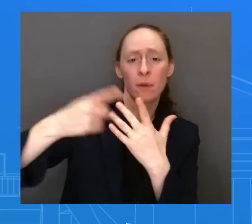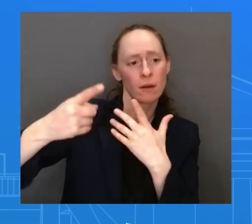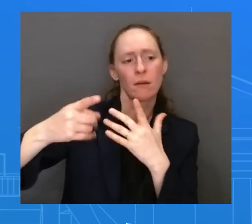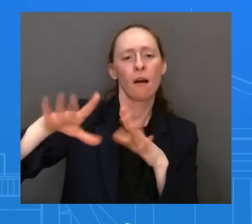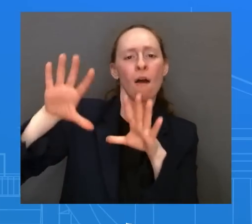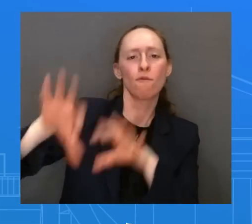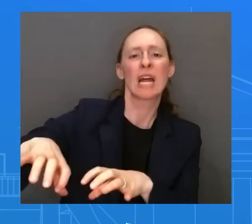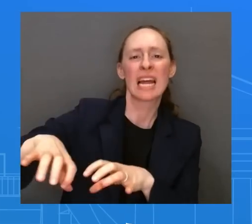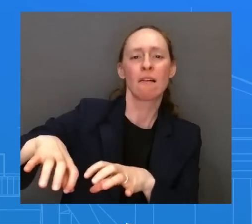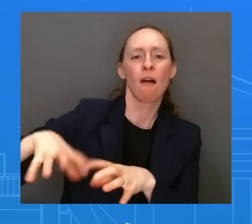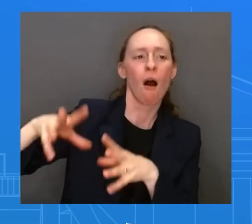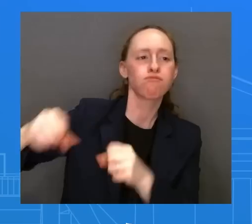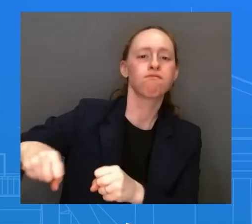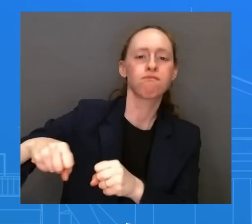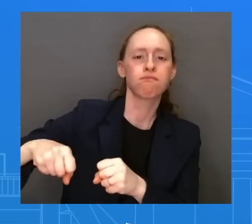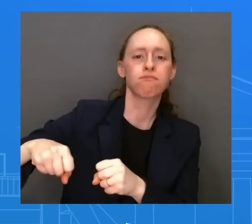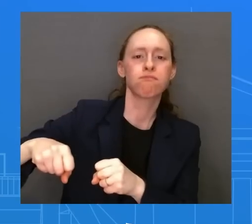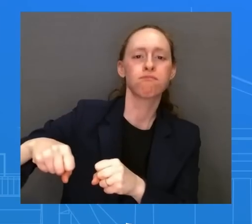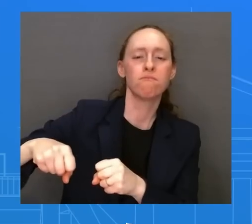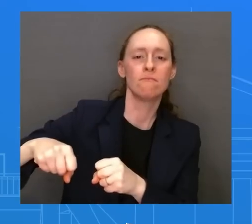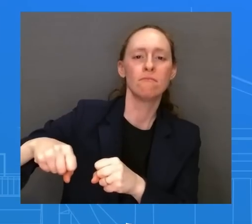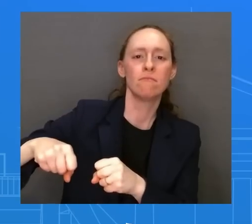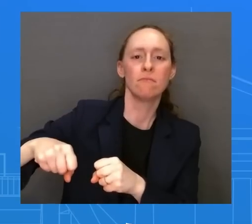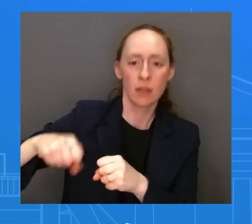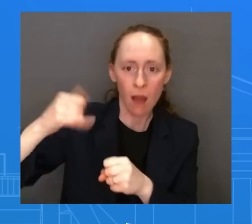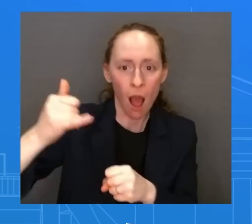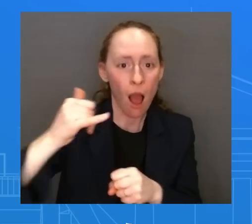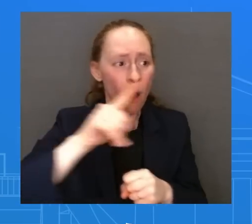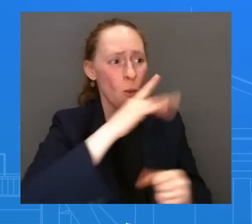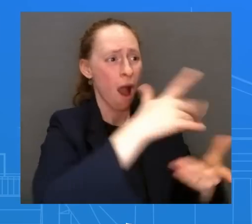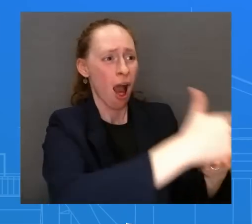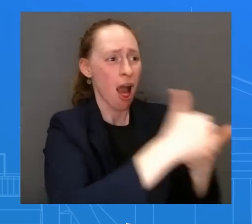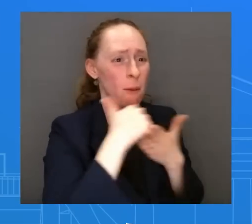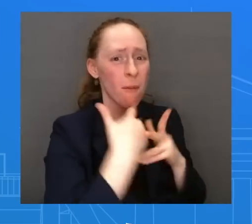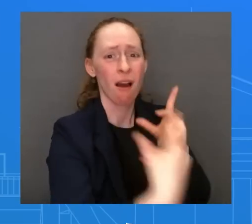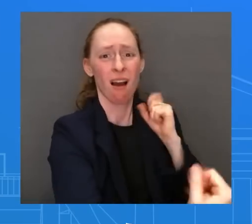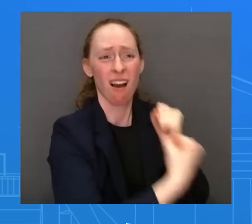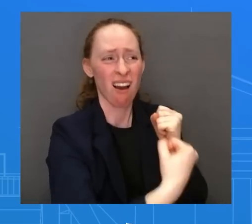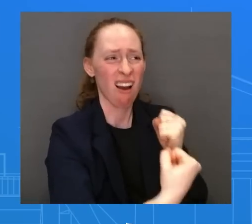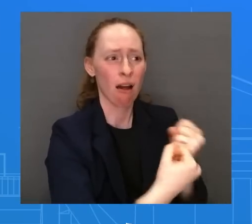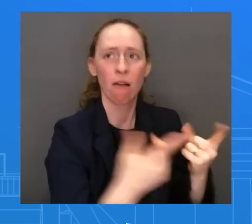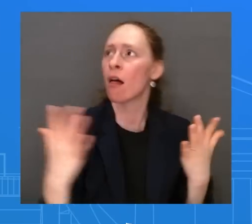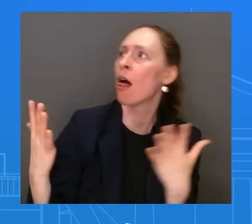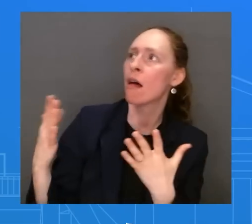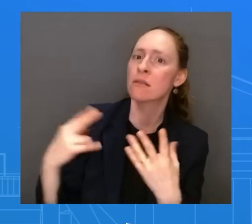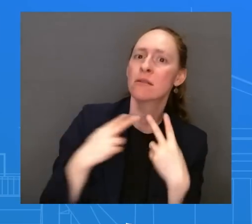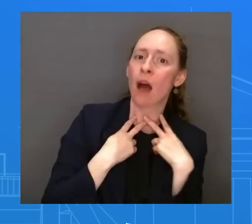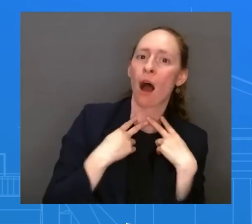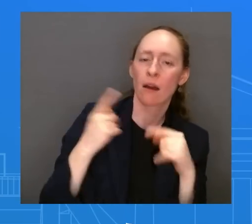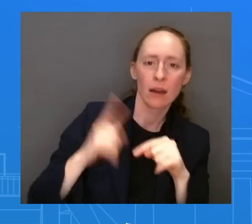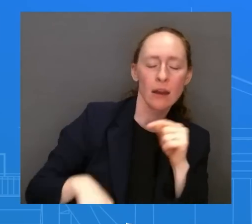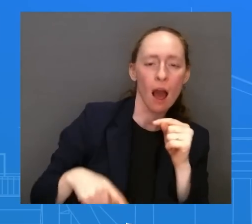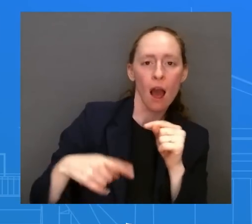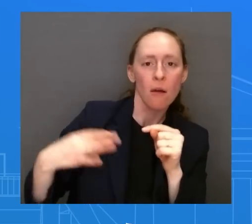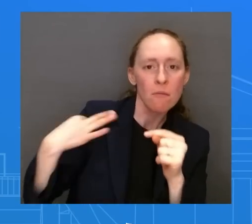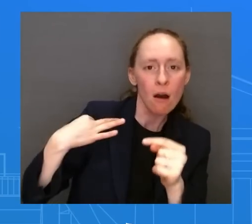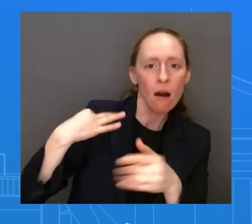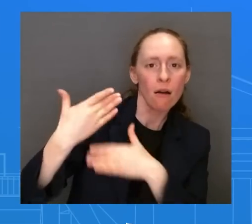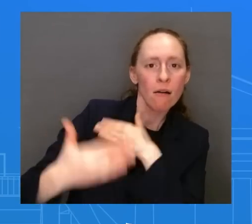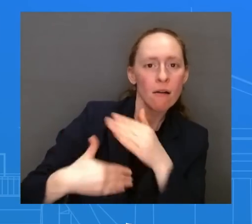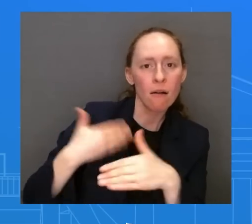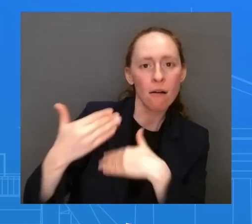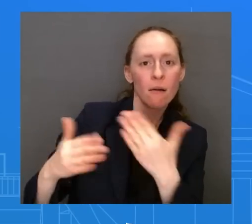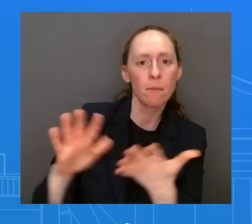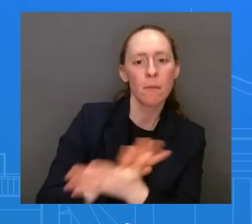back so it was a general sense of degradation and neglect there uh that